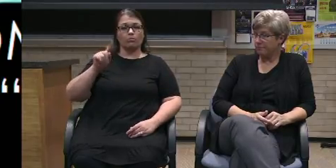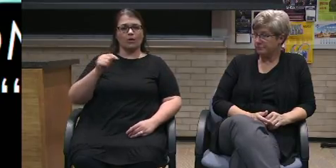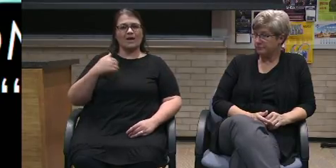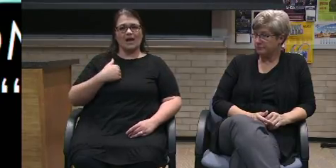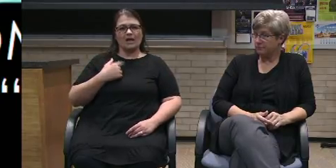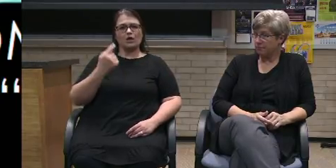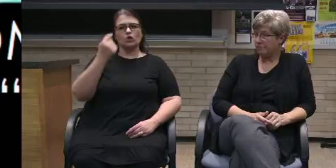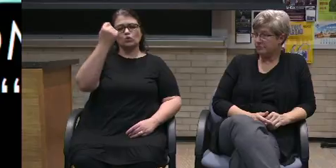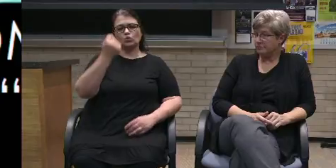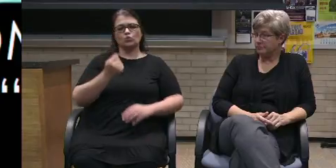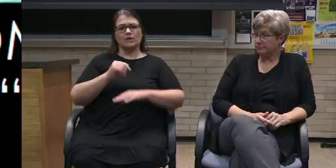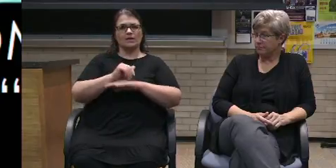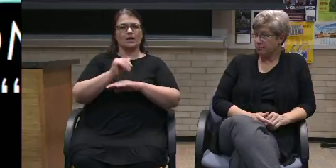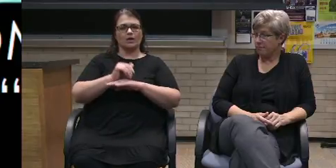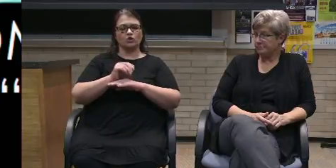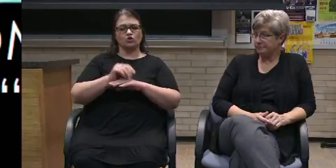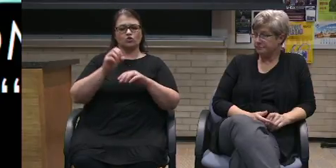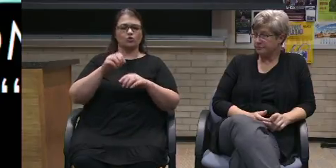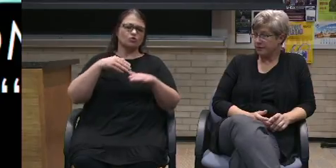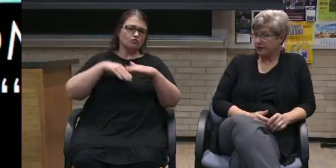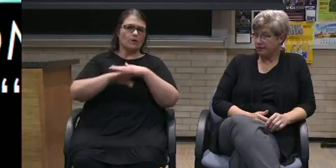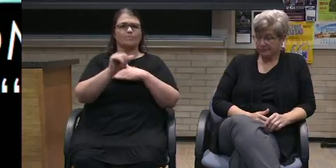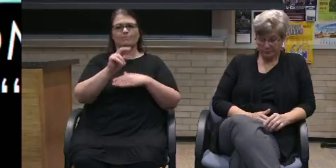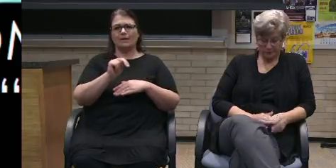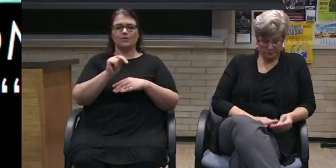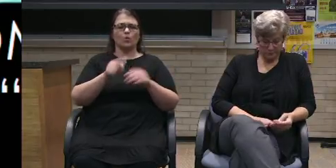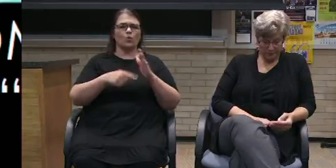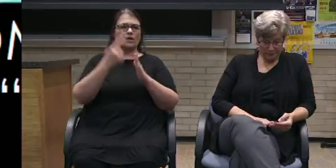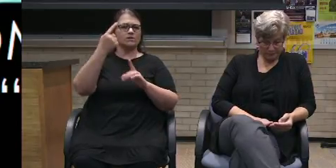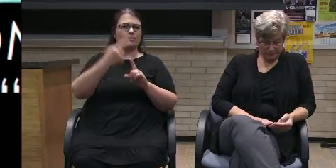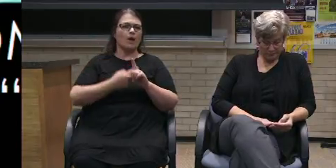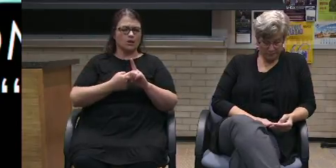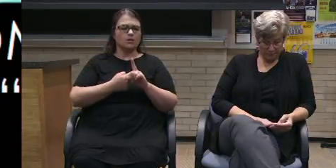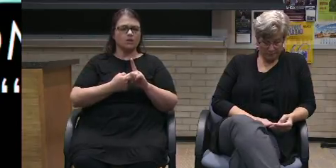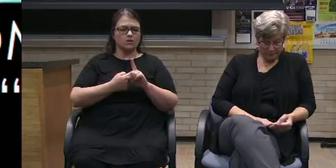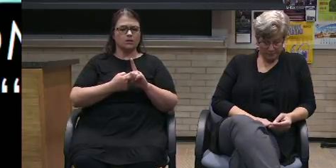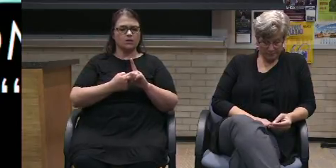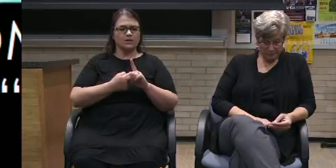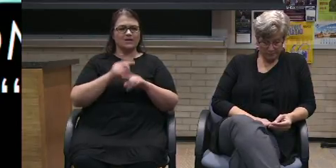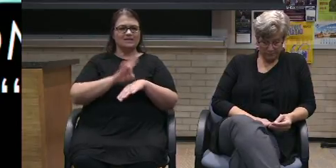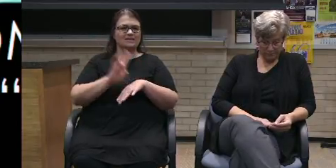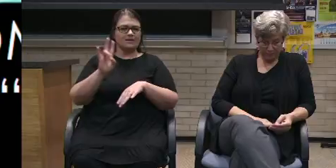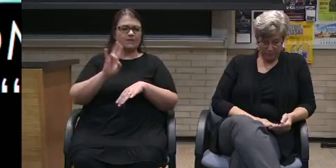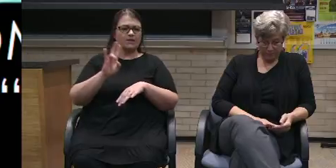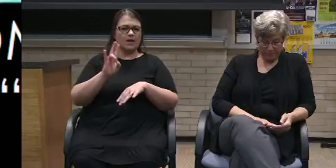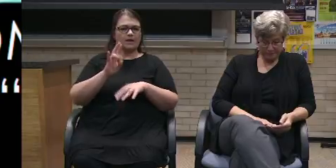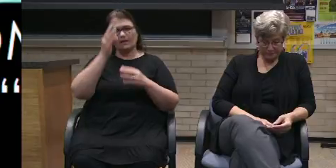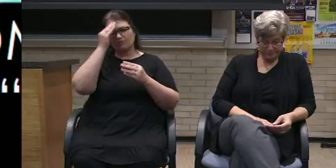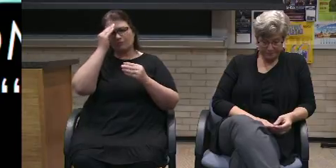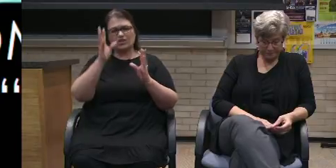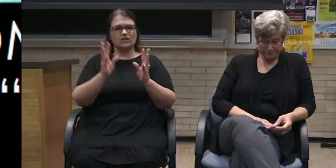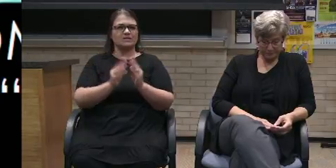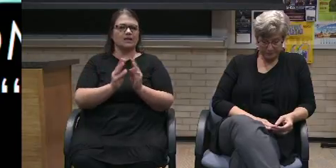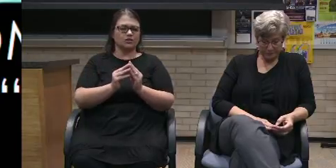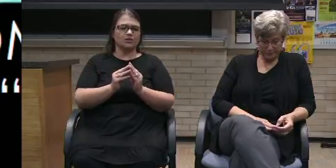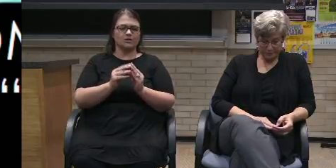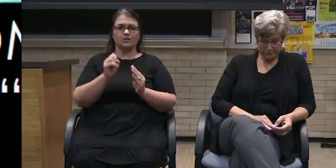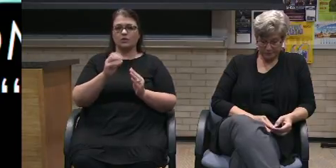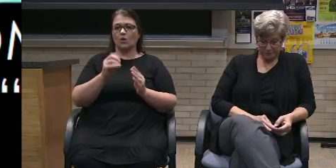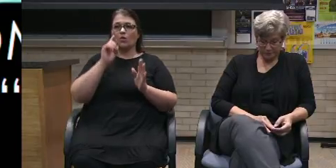drop-in information session. I think they were once a month, but they were at night, 7 o'clock. So recognizing, well, when is